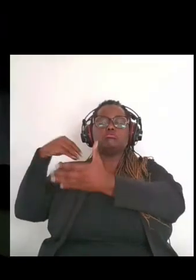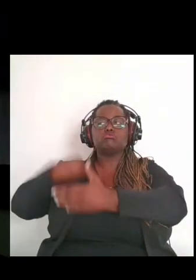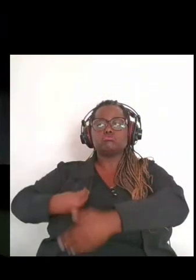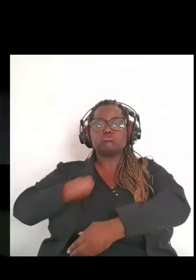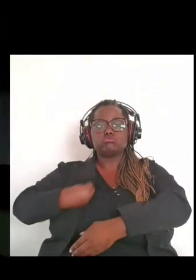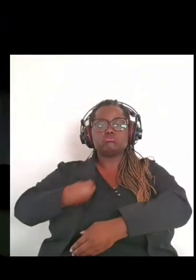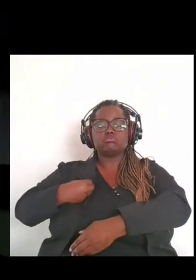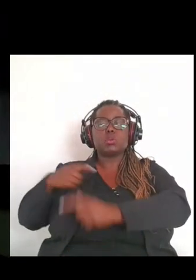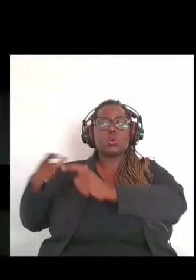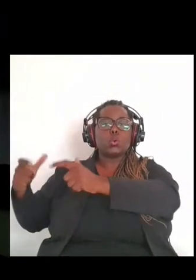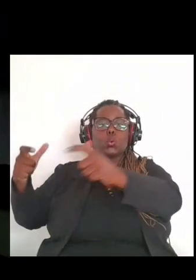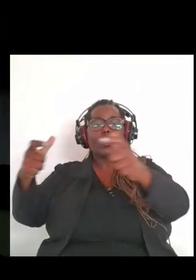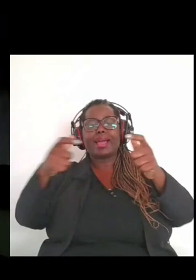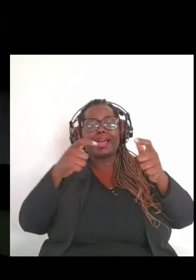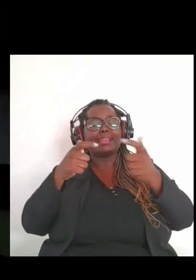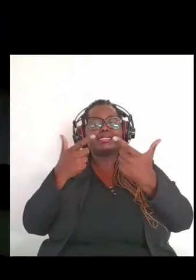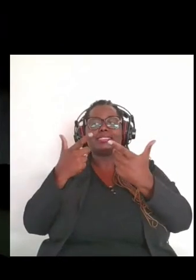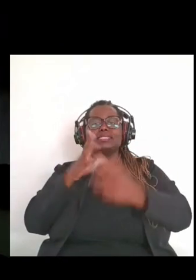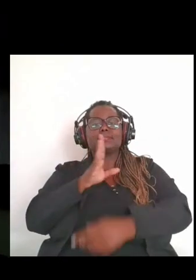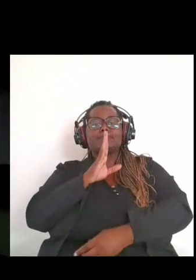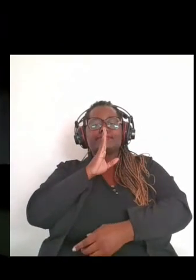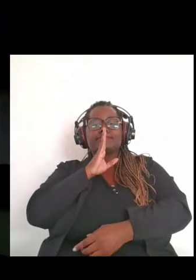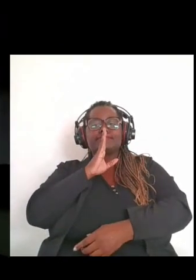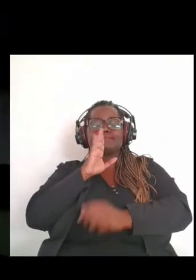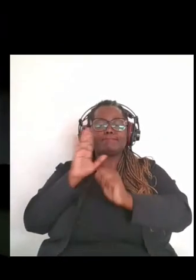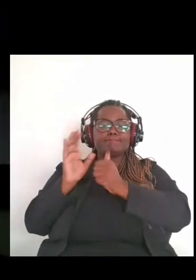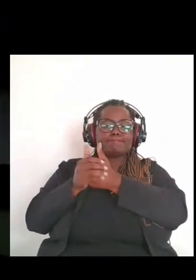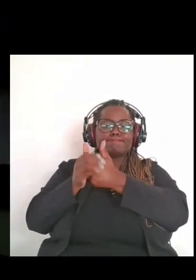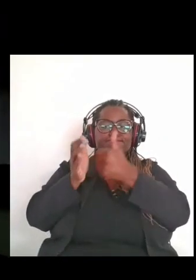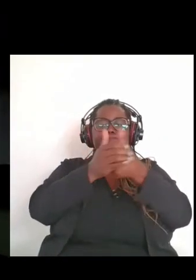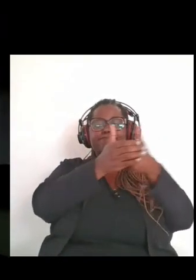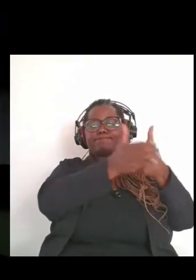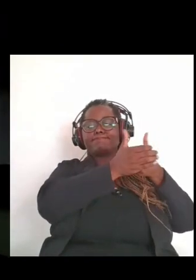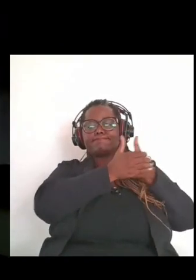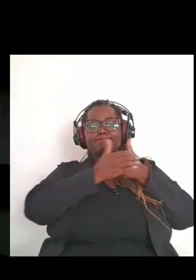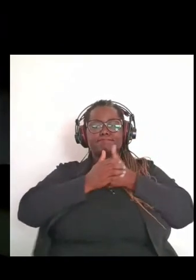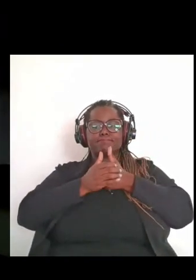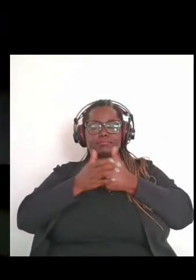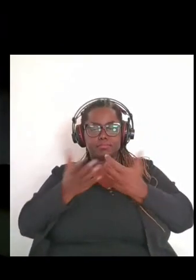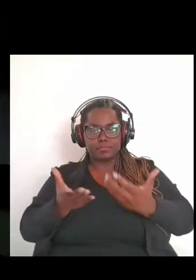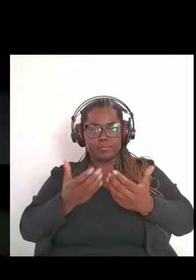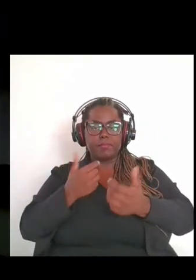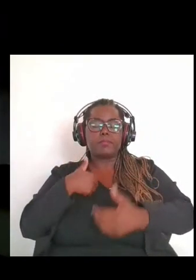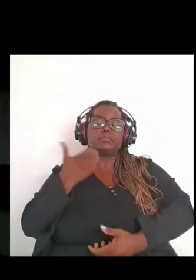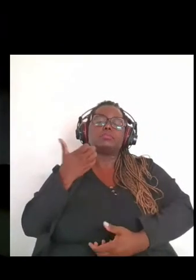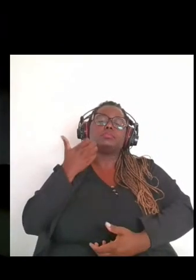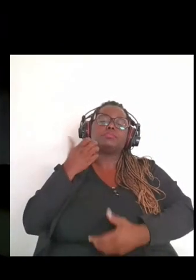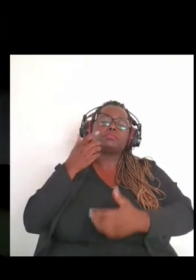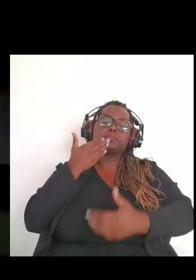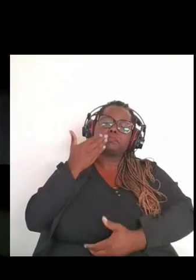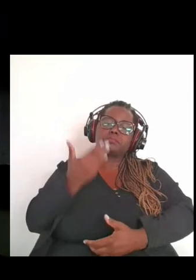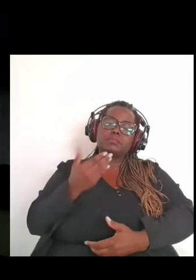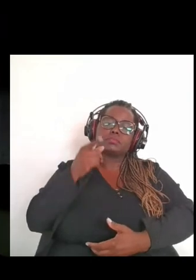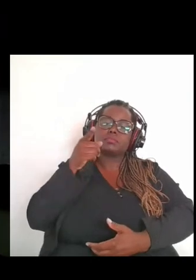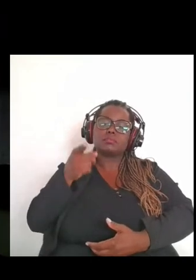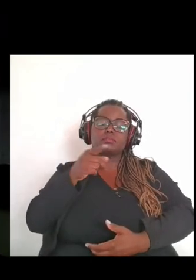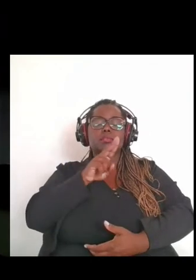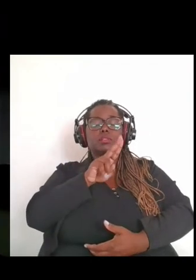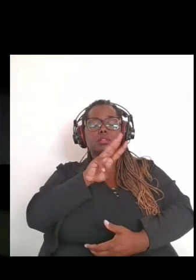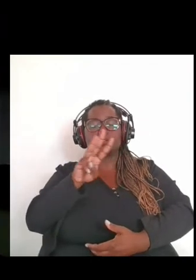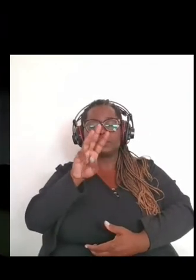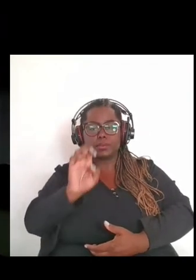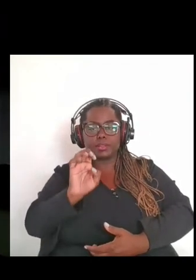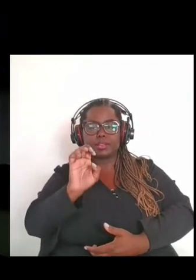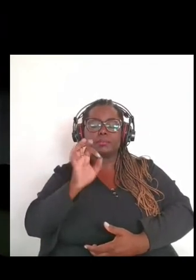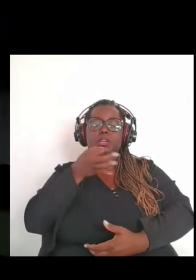where lgbtqia plus bodies are always in dark places they are always silent in our